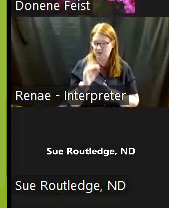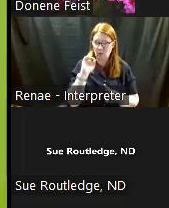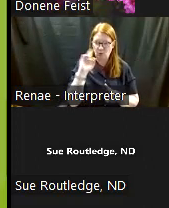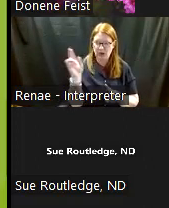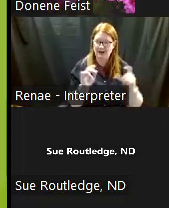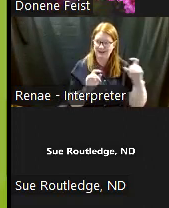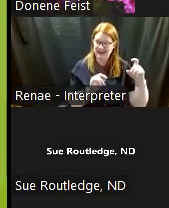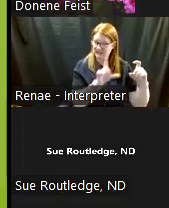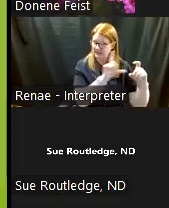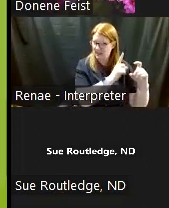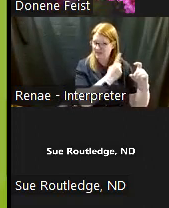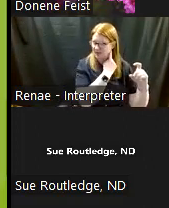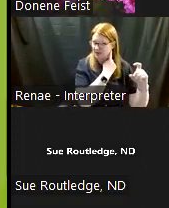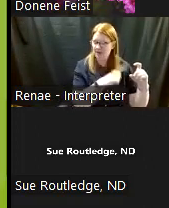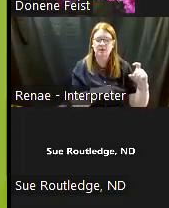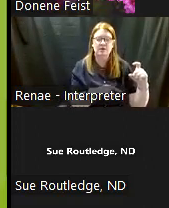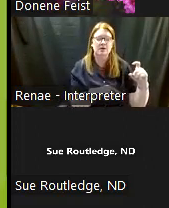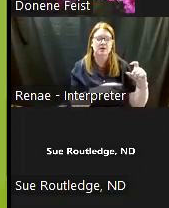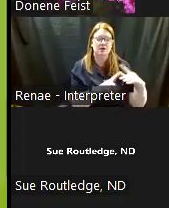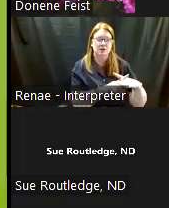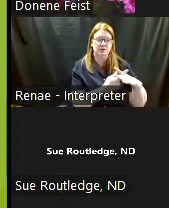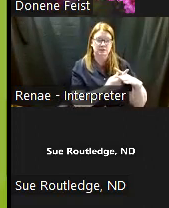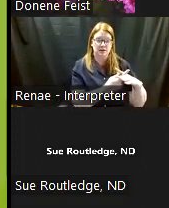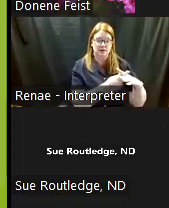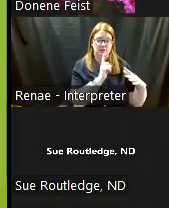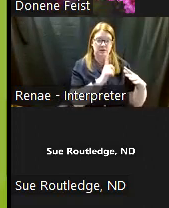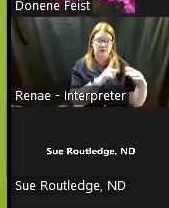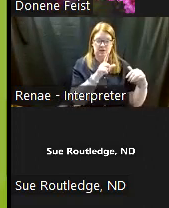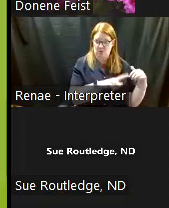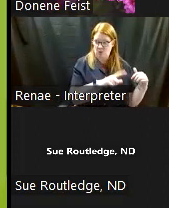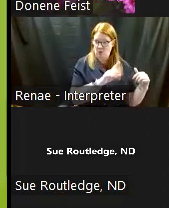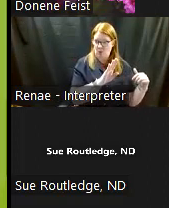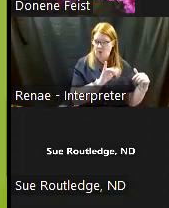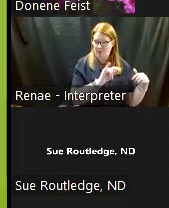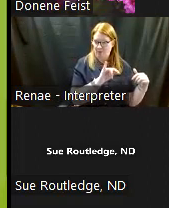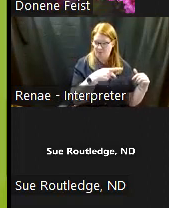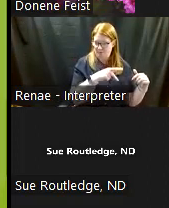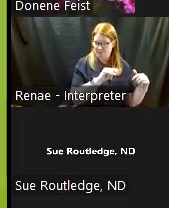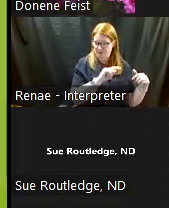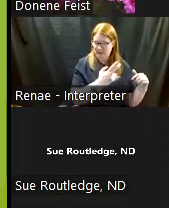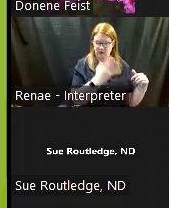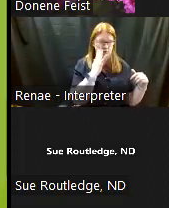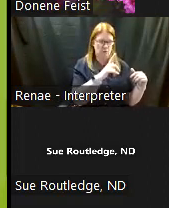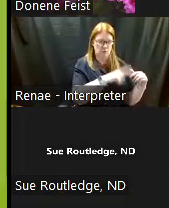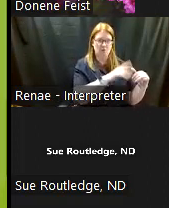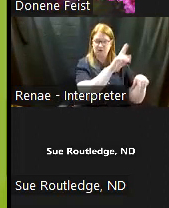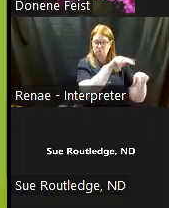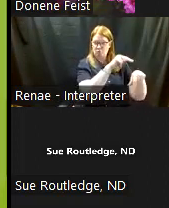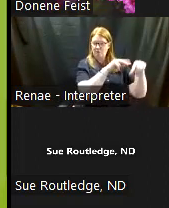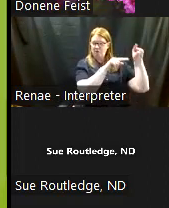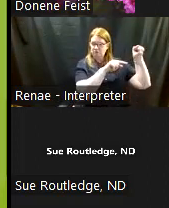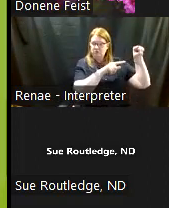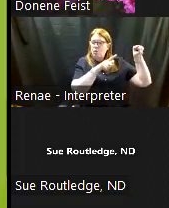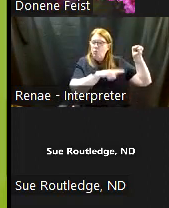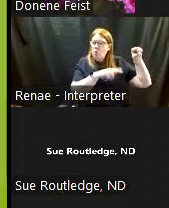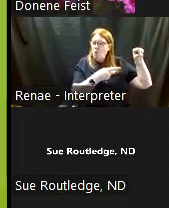are the left ear. They start off in the real low pitches, the bass sounds, they're up in the normal range. So they can hear real low